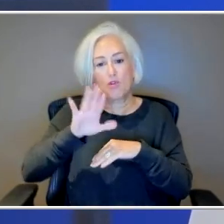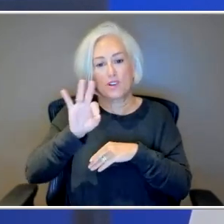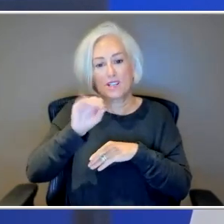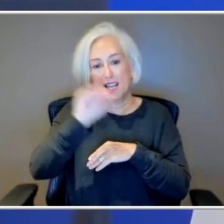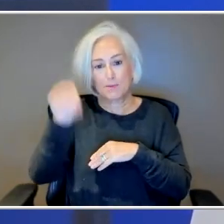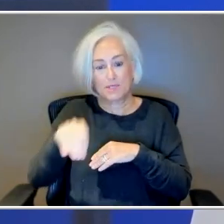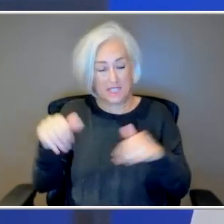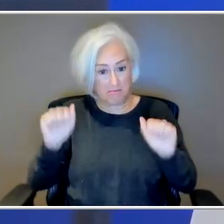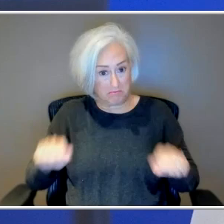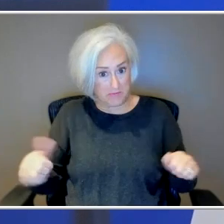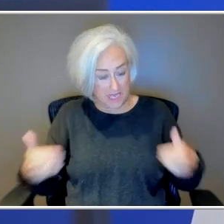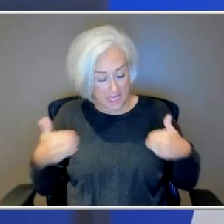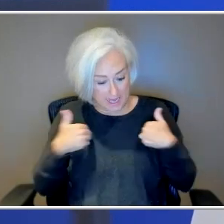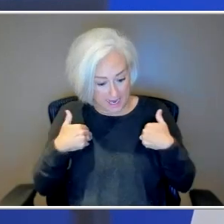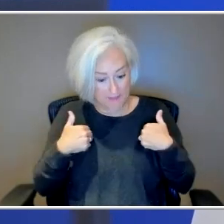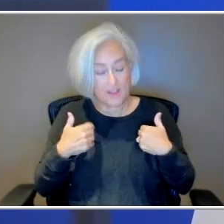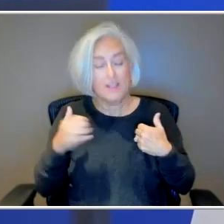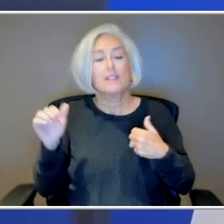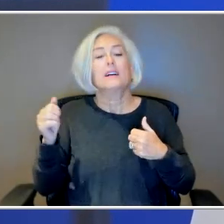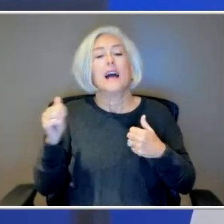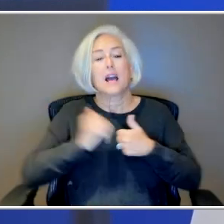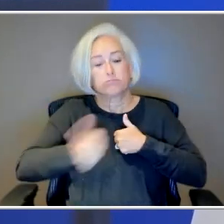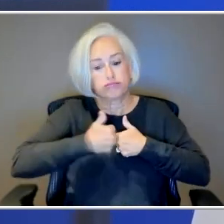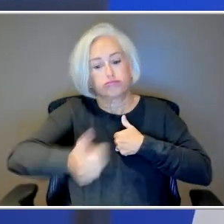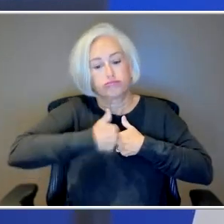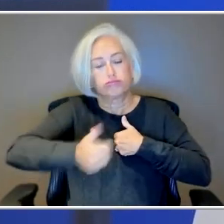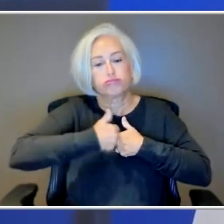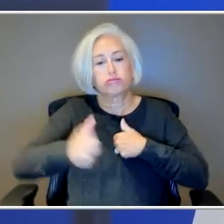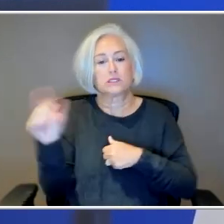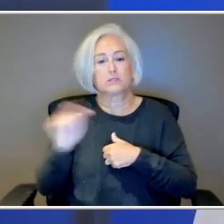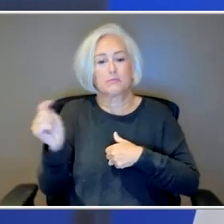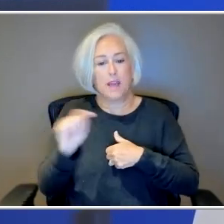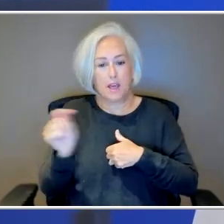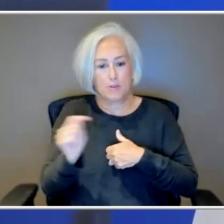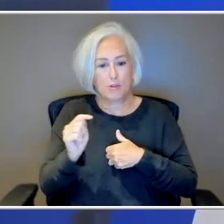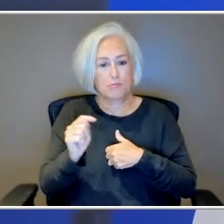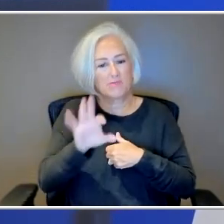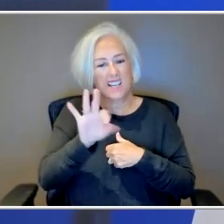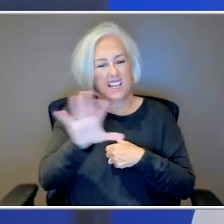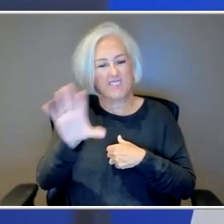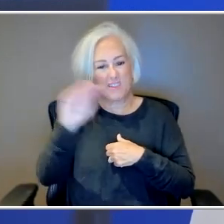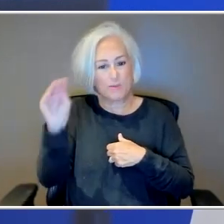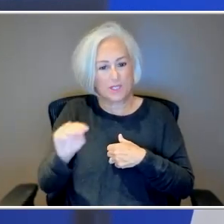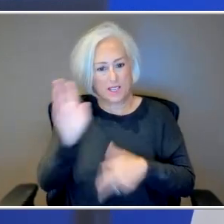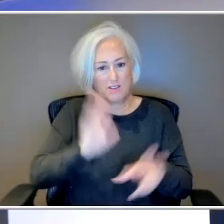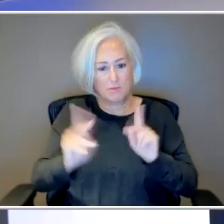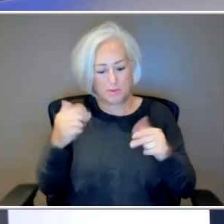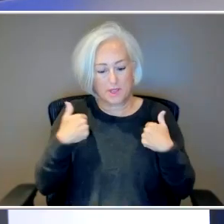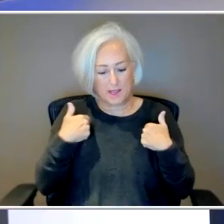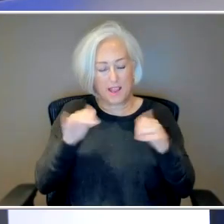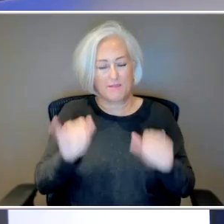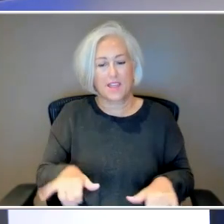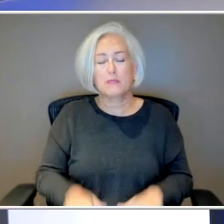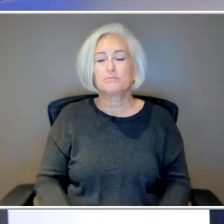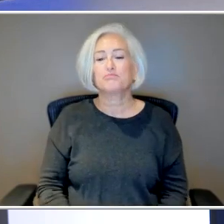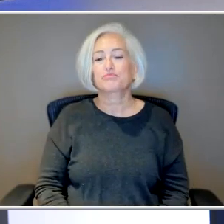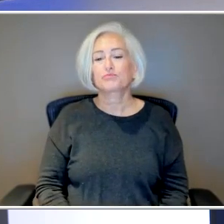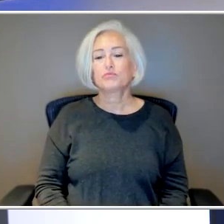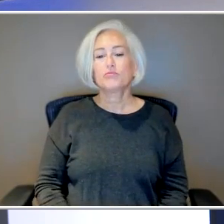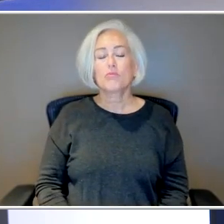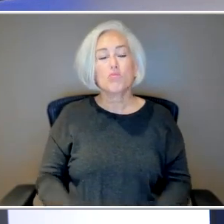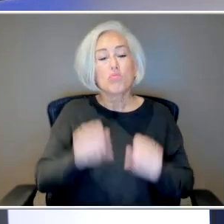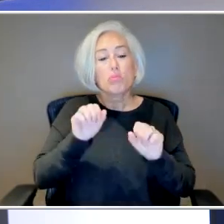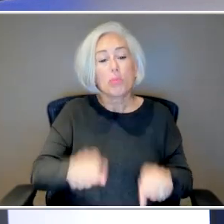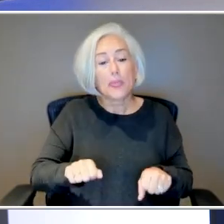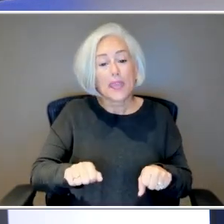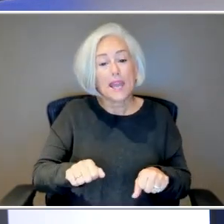also urgency. About 75 to 90% of patients can have stool urgency. So could it be something else? I mean, if you're having